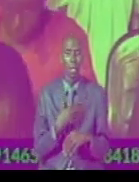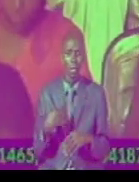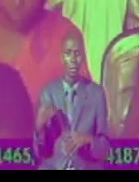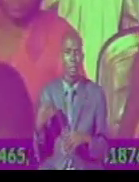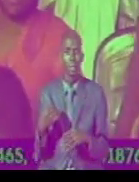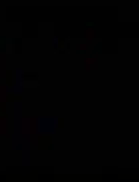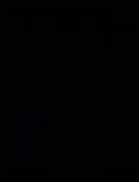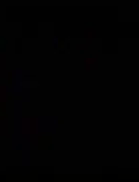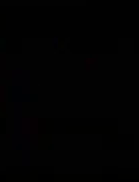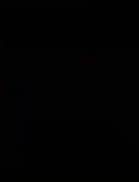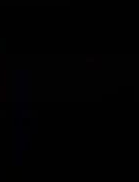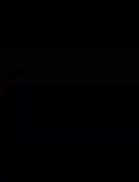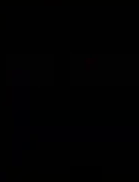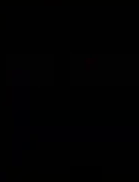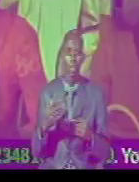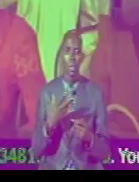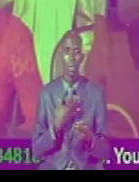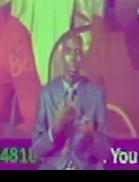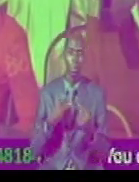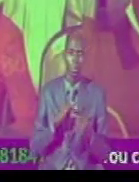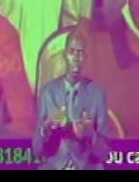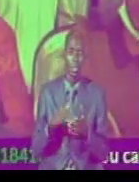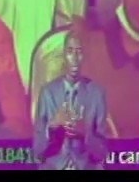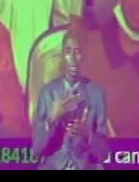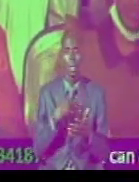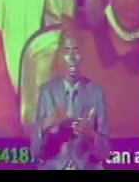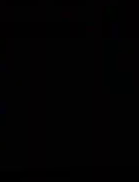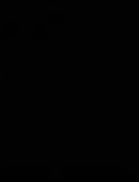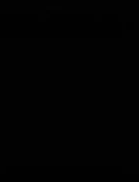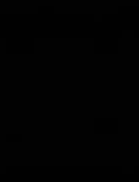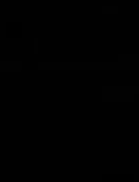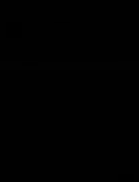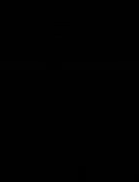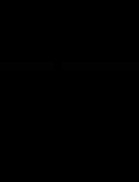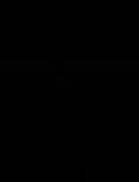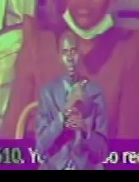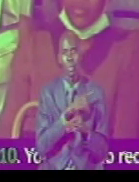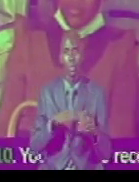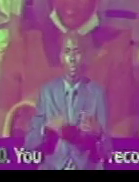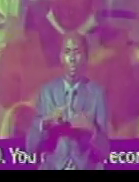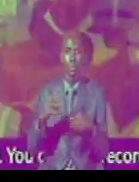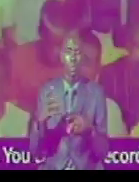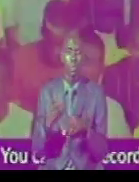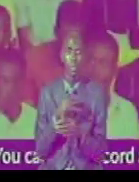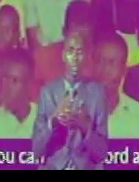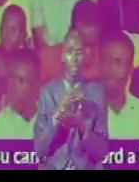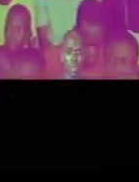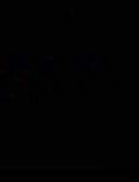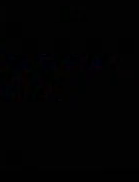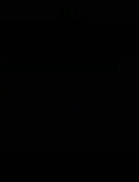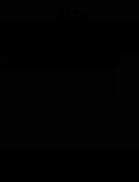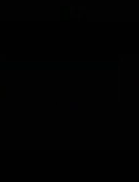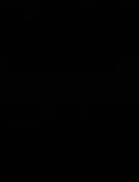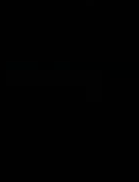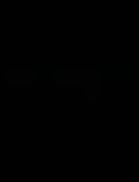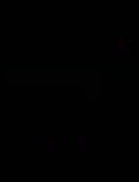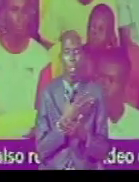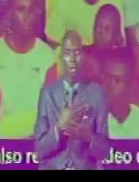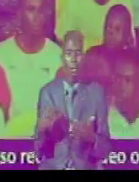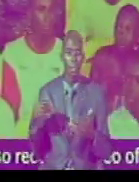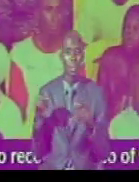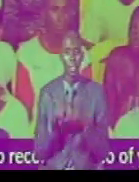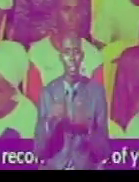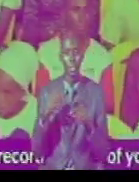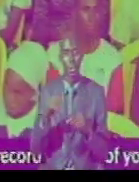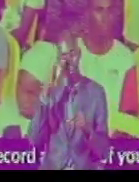been trusting God to take it away. But as we went through the global crusade, and the man of God began to